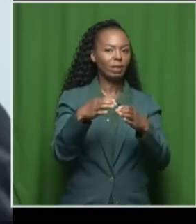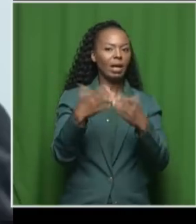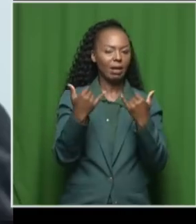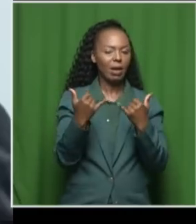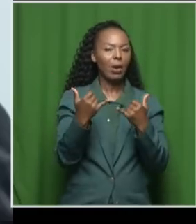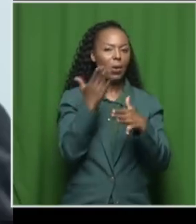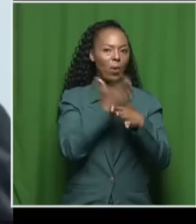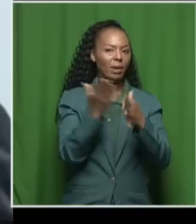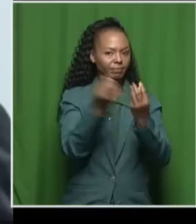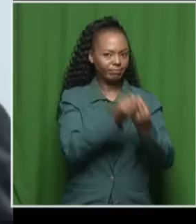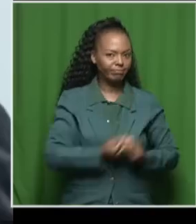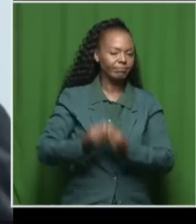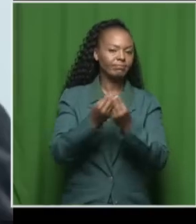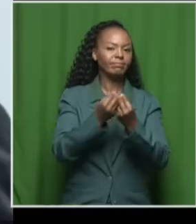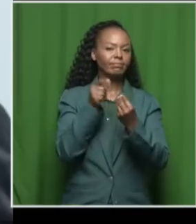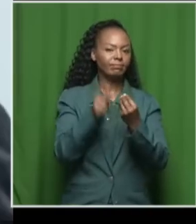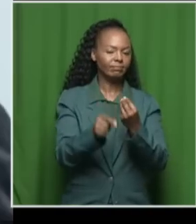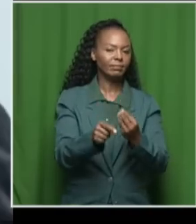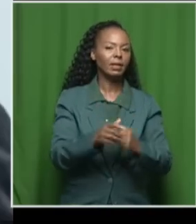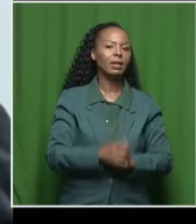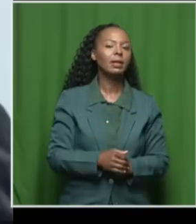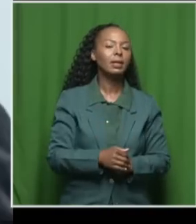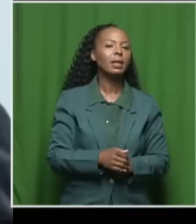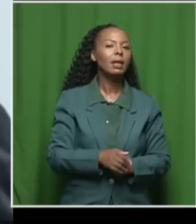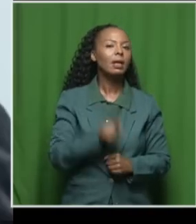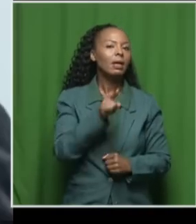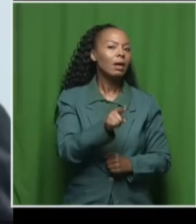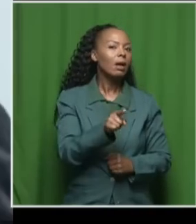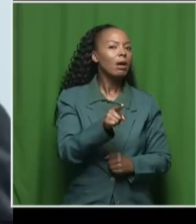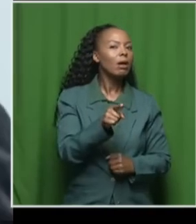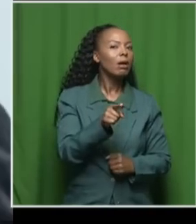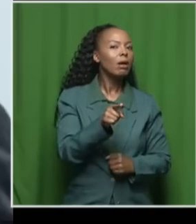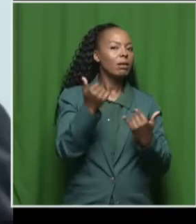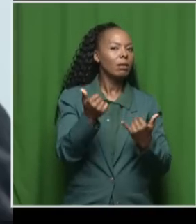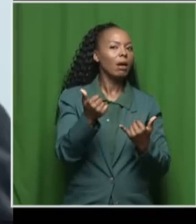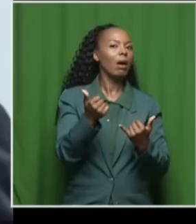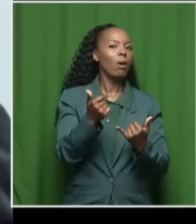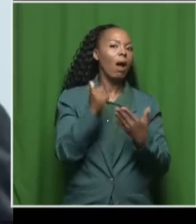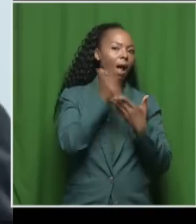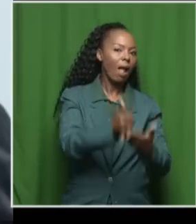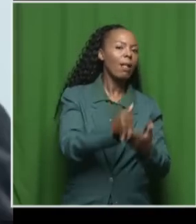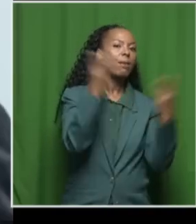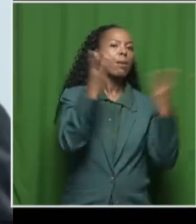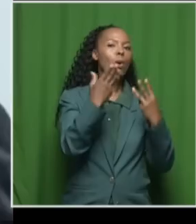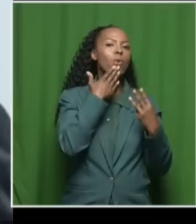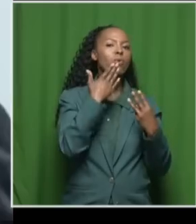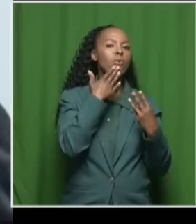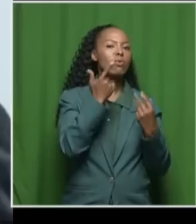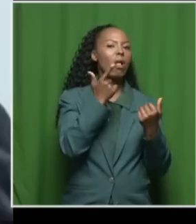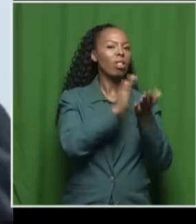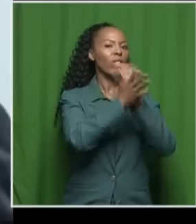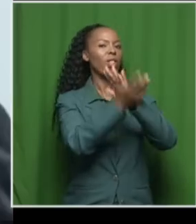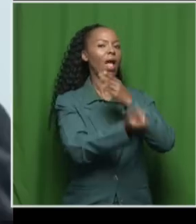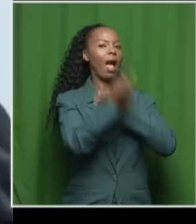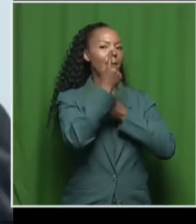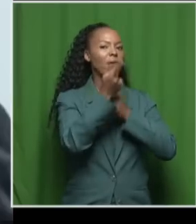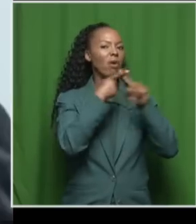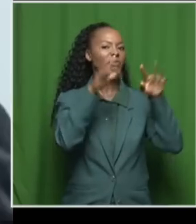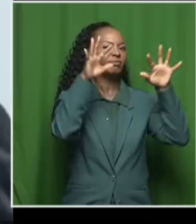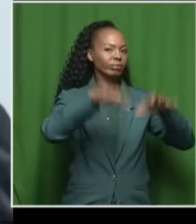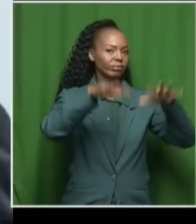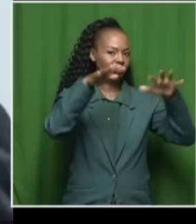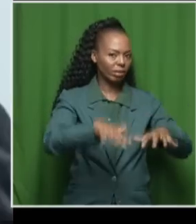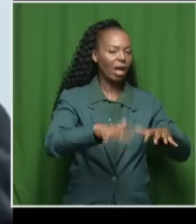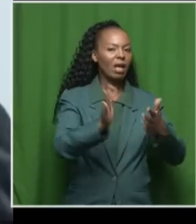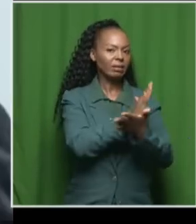have received distress calls from those who were affected. We have